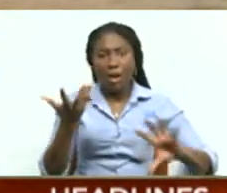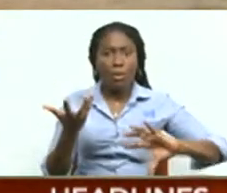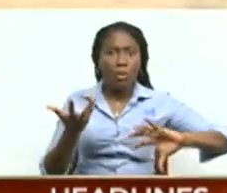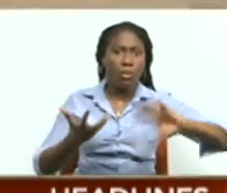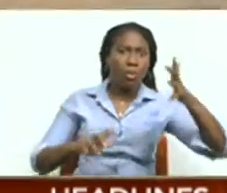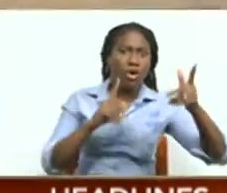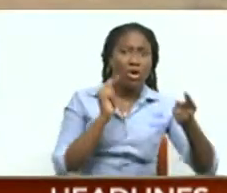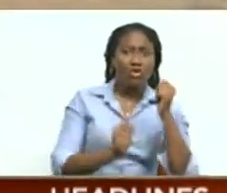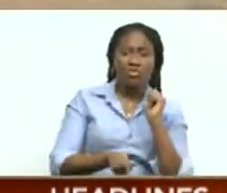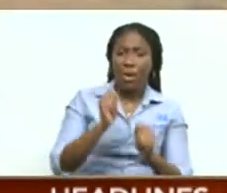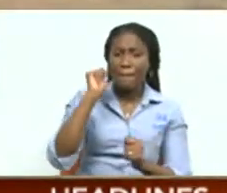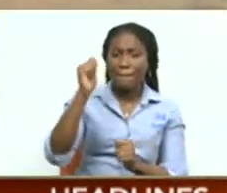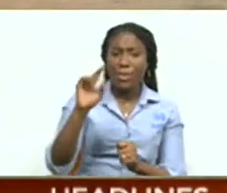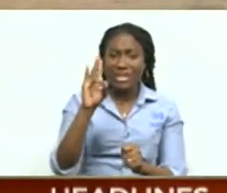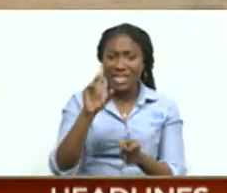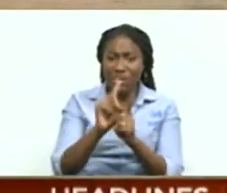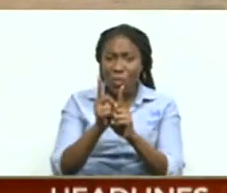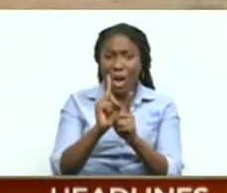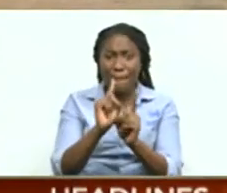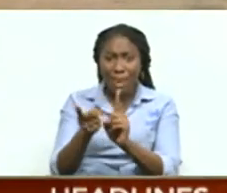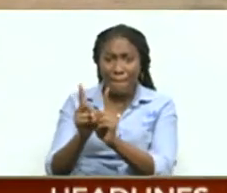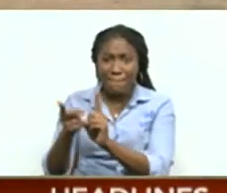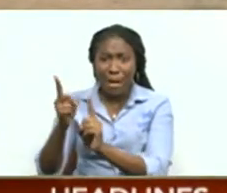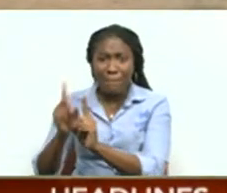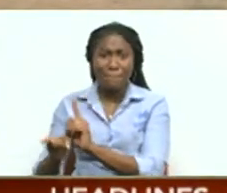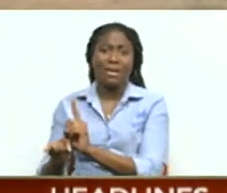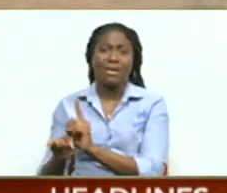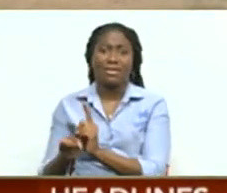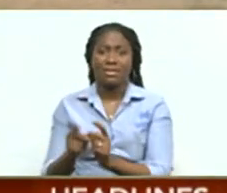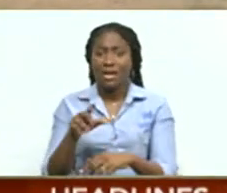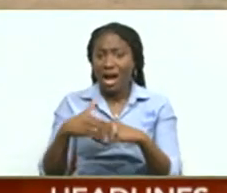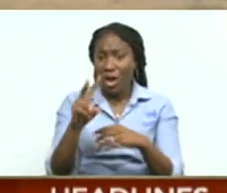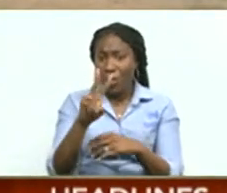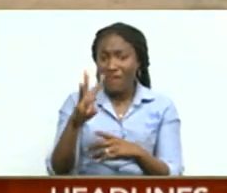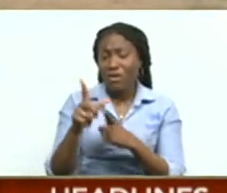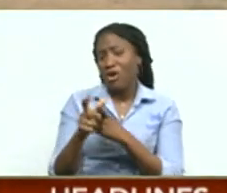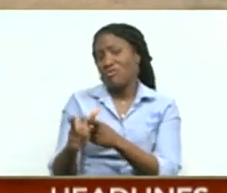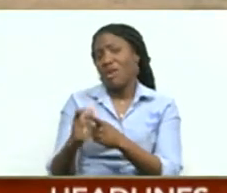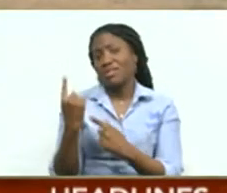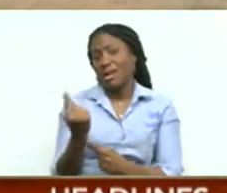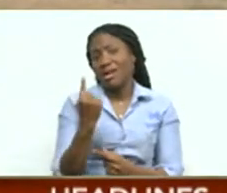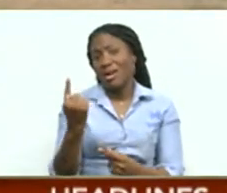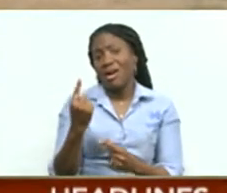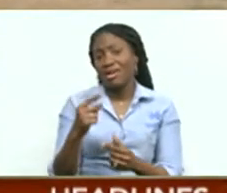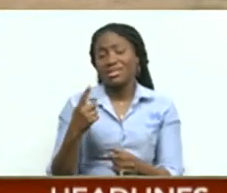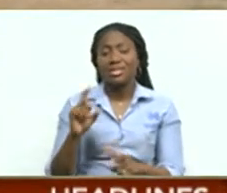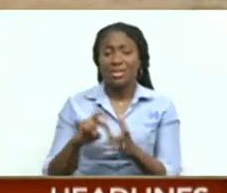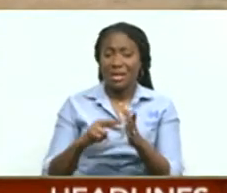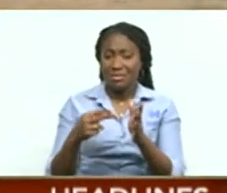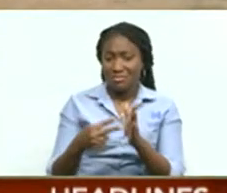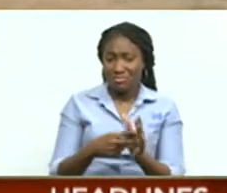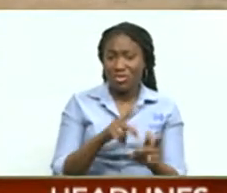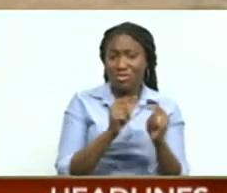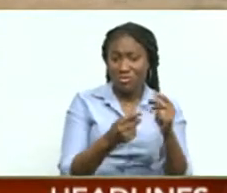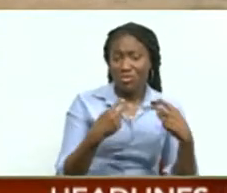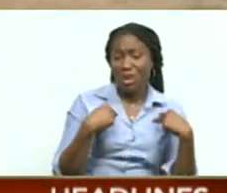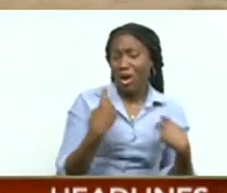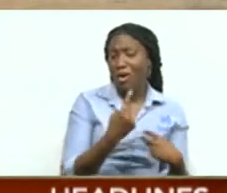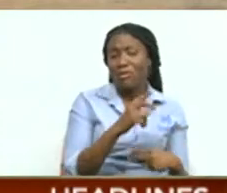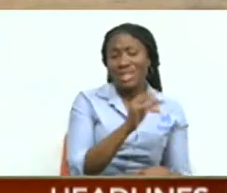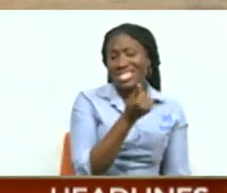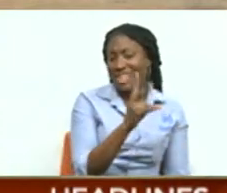TNT's next 7 wickets fell for the addition of just 24 runs to that team total, giving the Red Force a lead of just